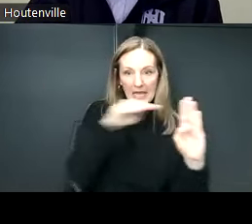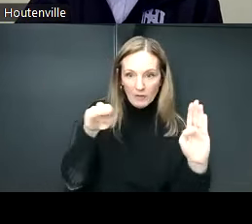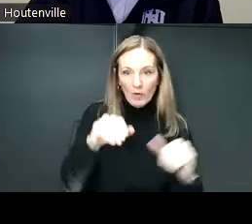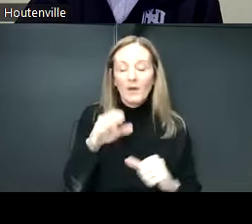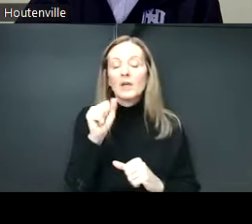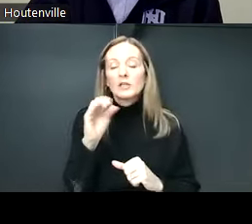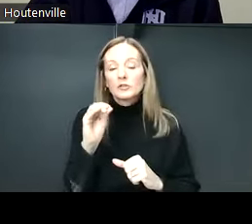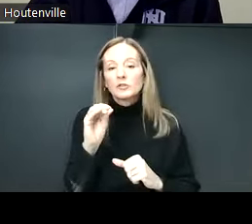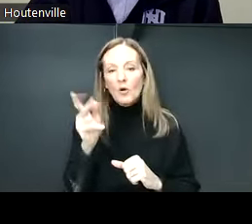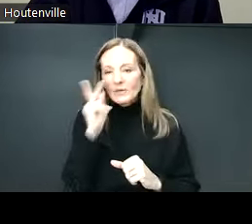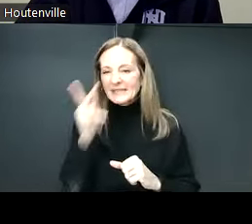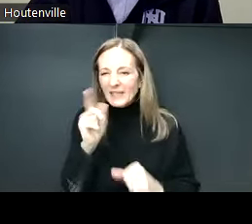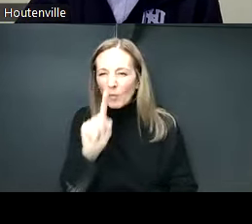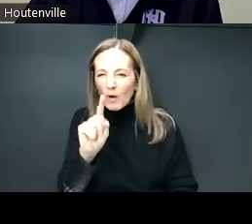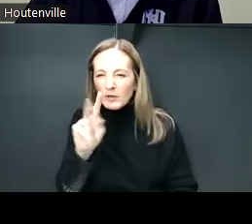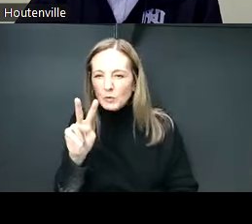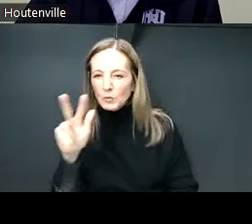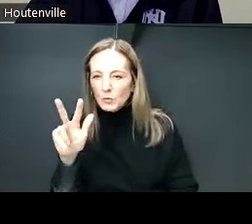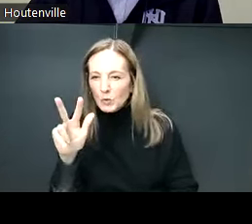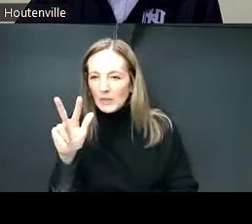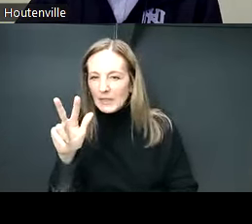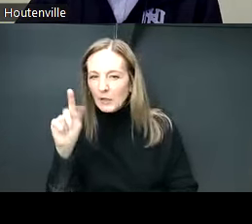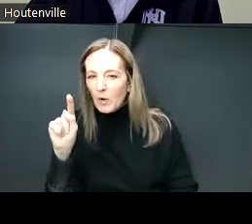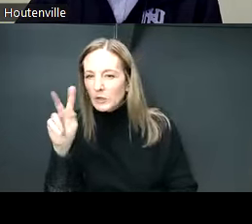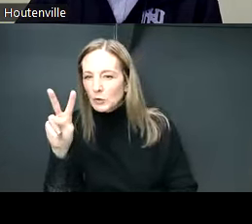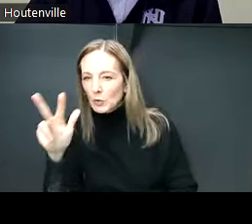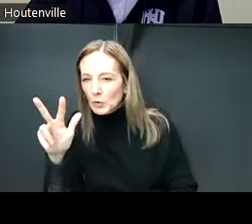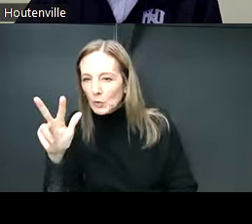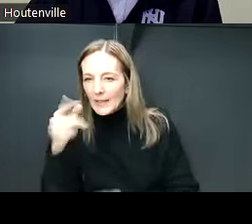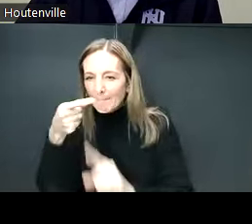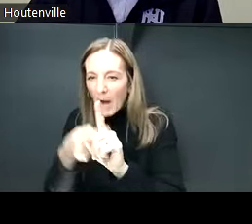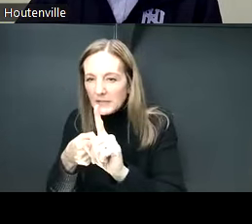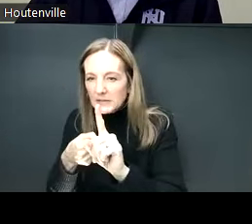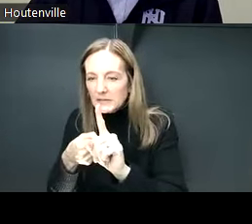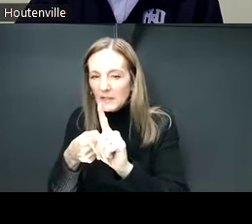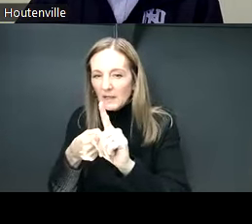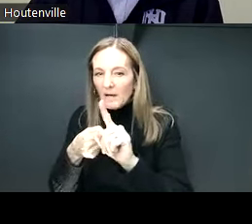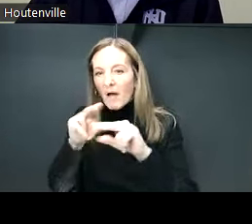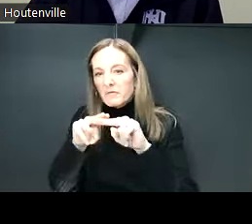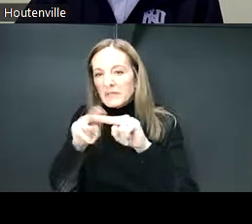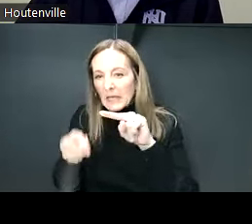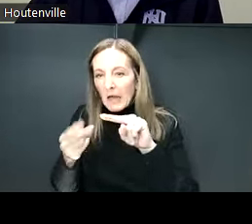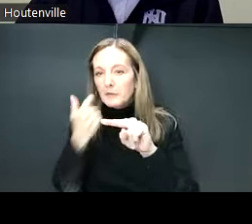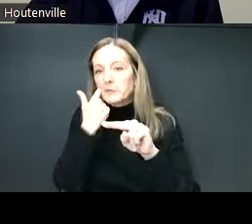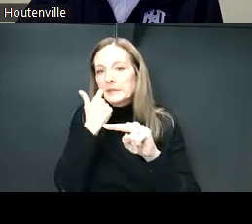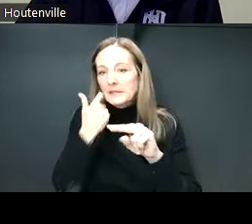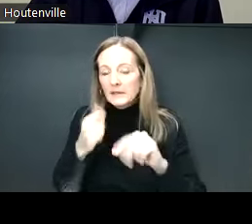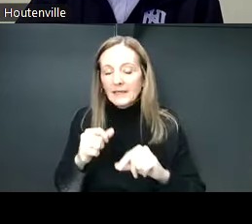Seeing 1, 2, 3 months of decline recently is certainly,